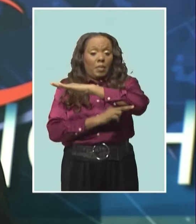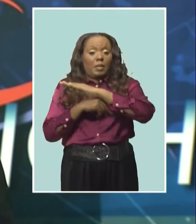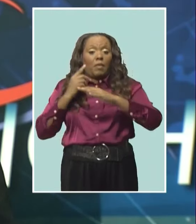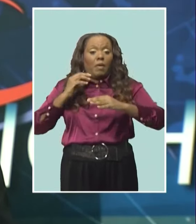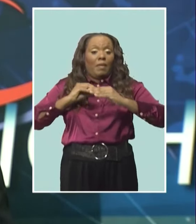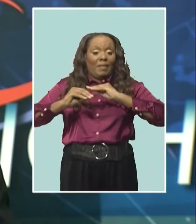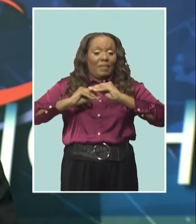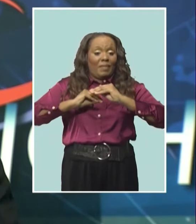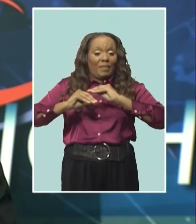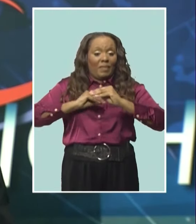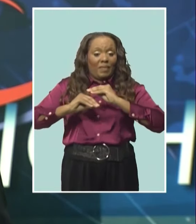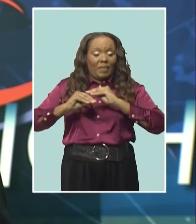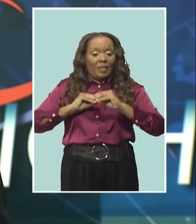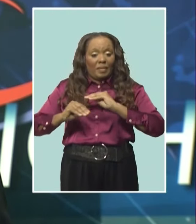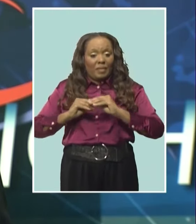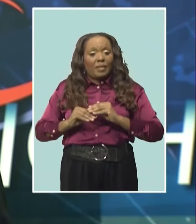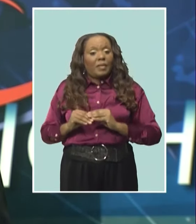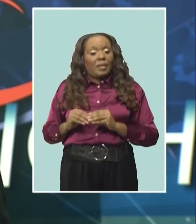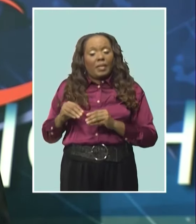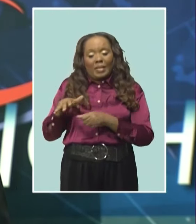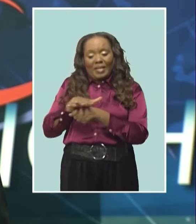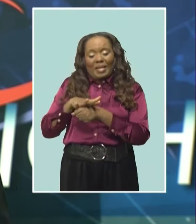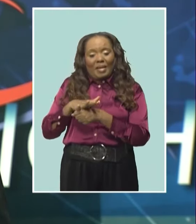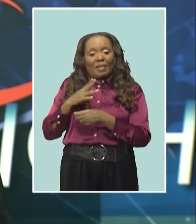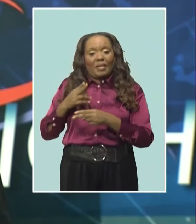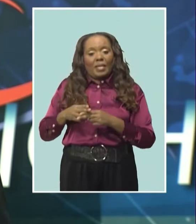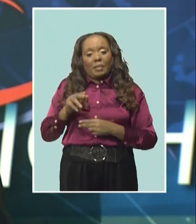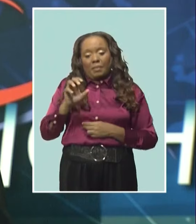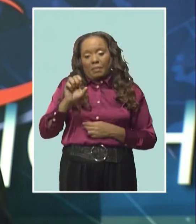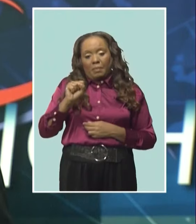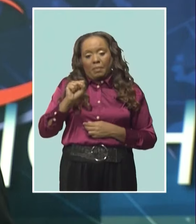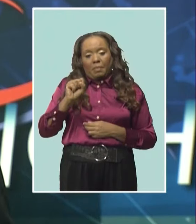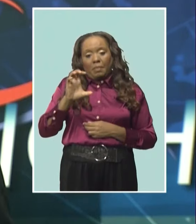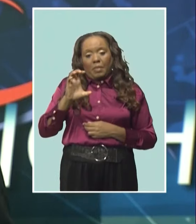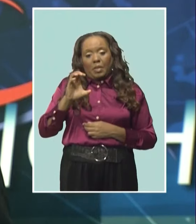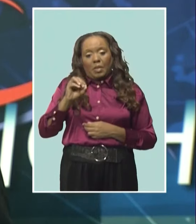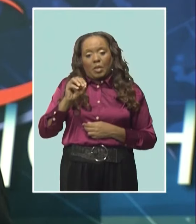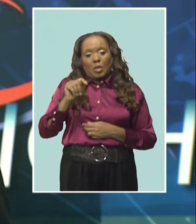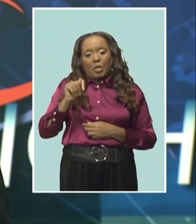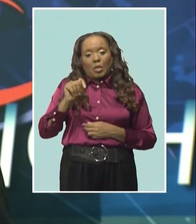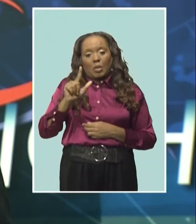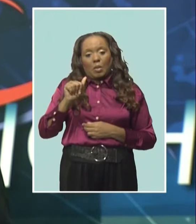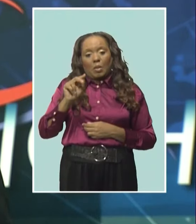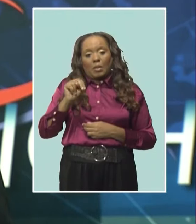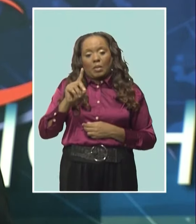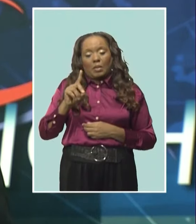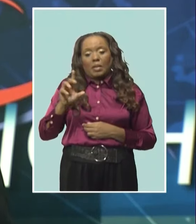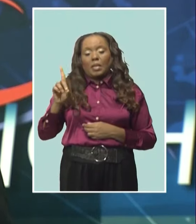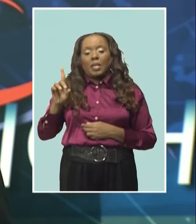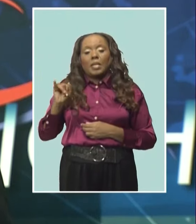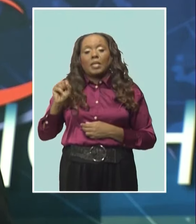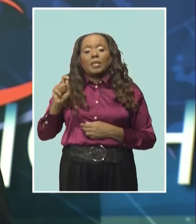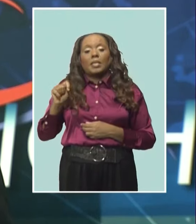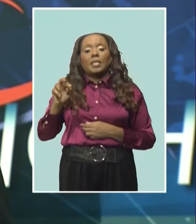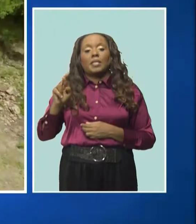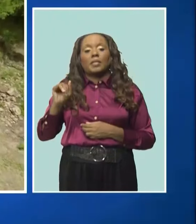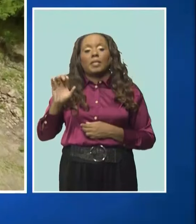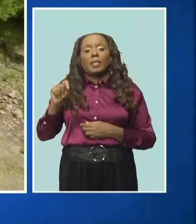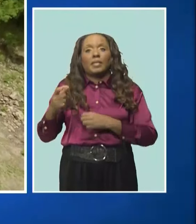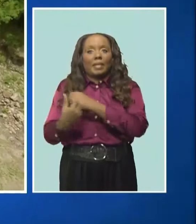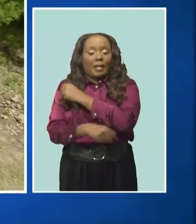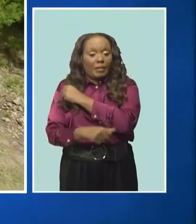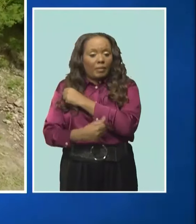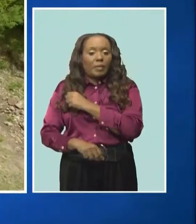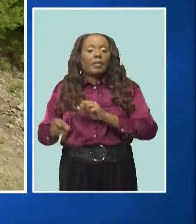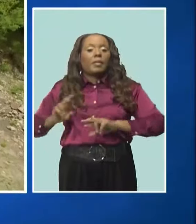Road Rehabilitation Programme has been prefabricated and is ready to be shipped to Barbados. The bridge at Bruce Vale St